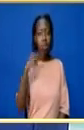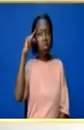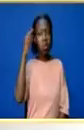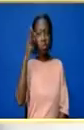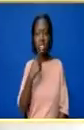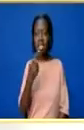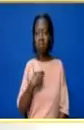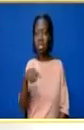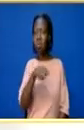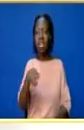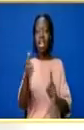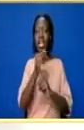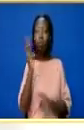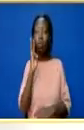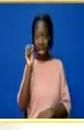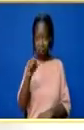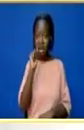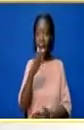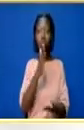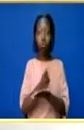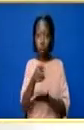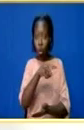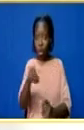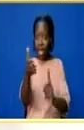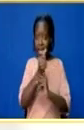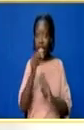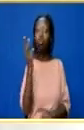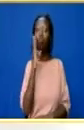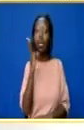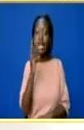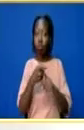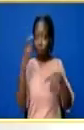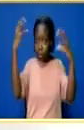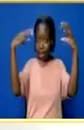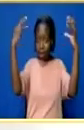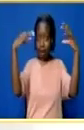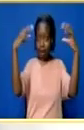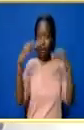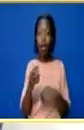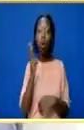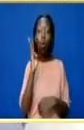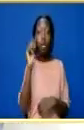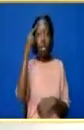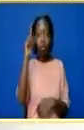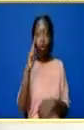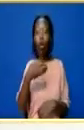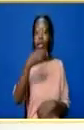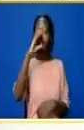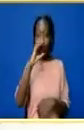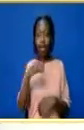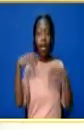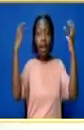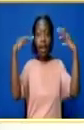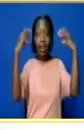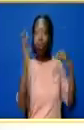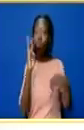we get water. We do get water. Yes, that is the first thing. Yeah. We get water to drink. And rainwater is very sweet. You know that? Oh my,